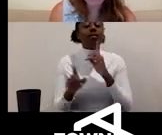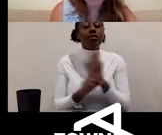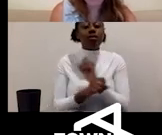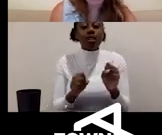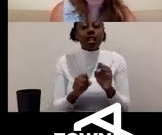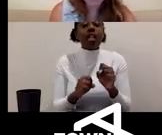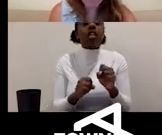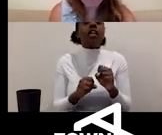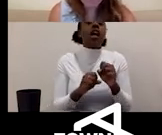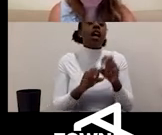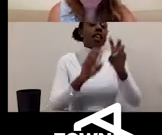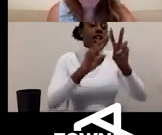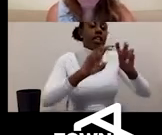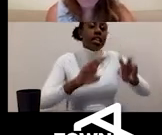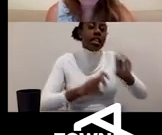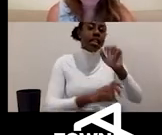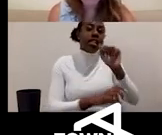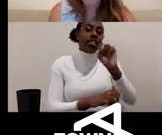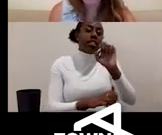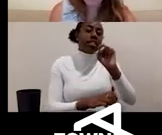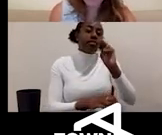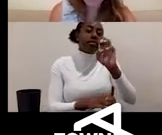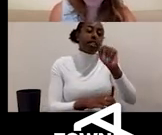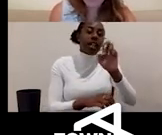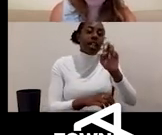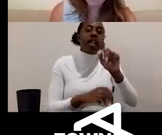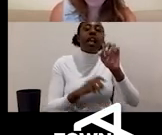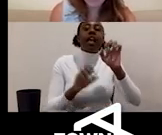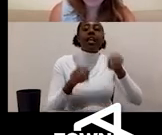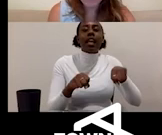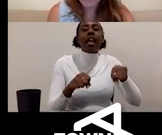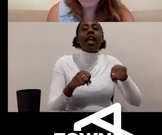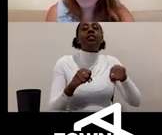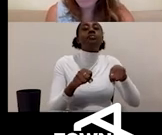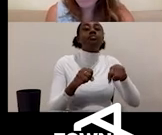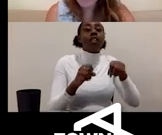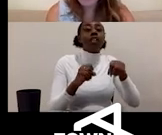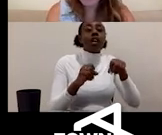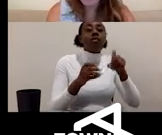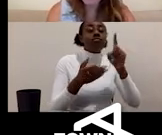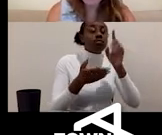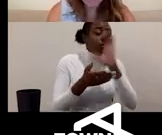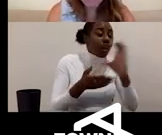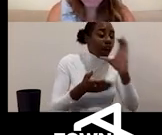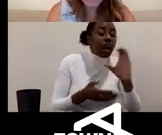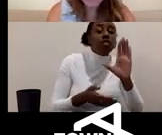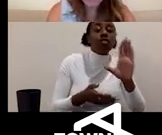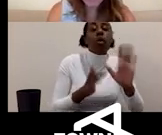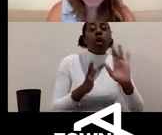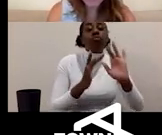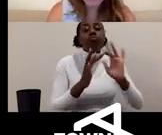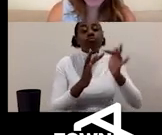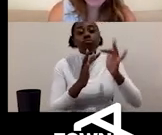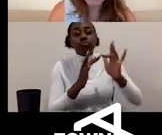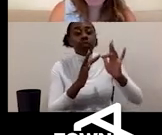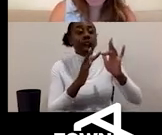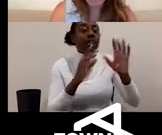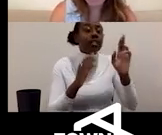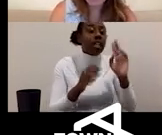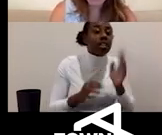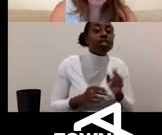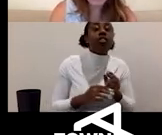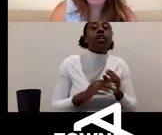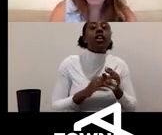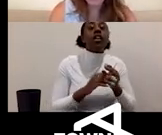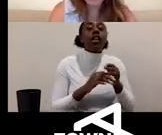government or commercial databases, overt or covert FBI interviews, using informants to gather information about anyone